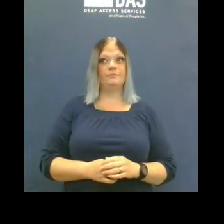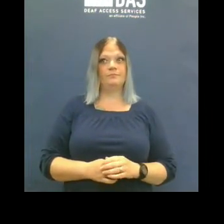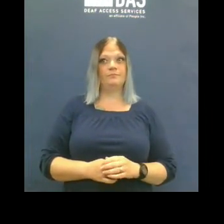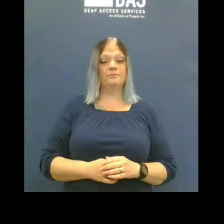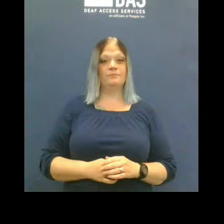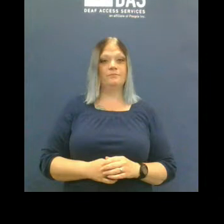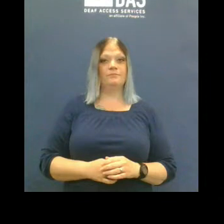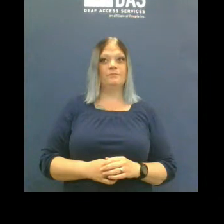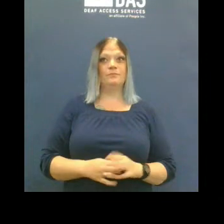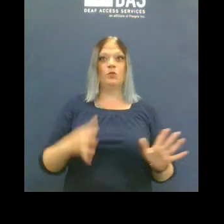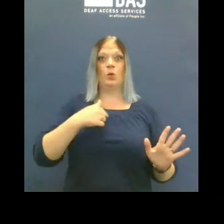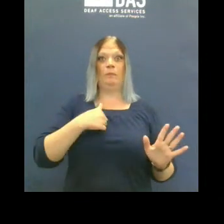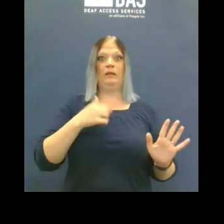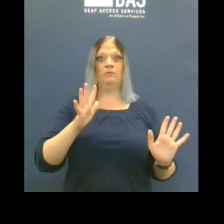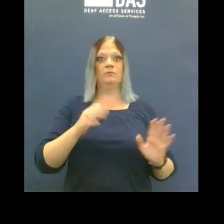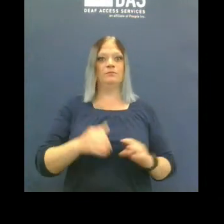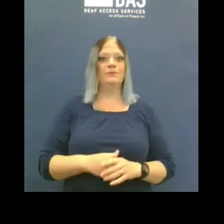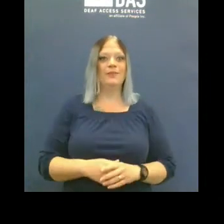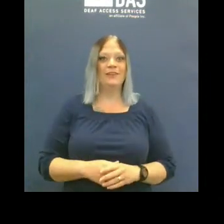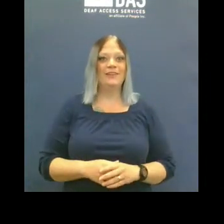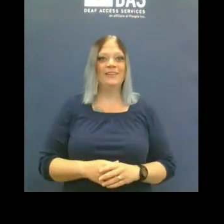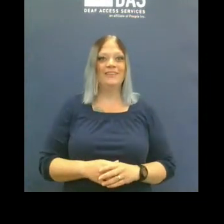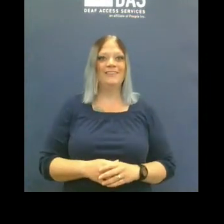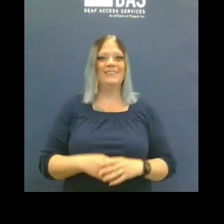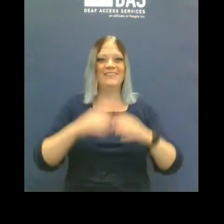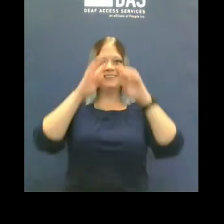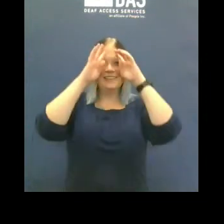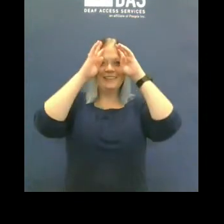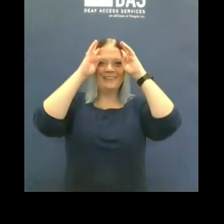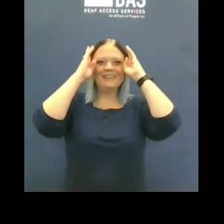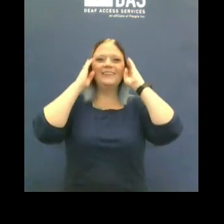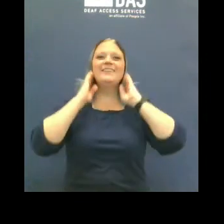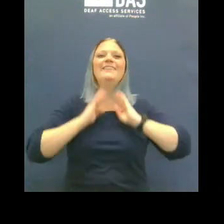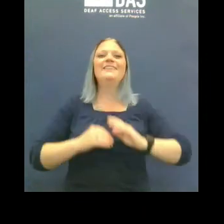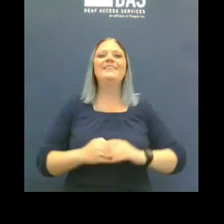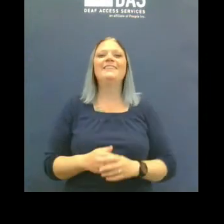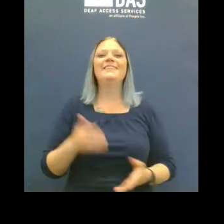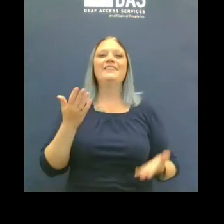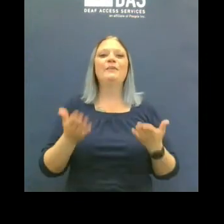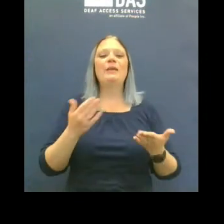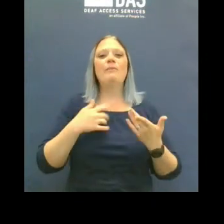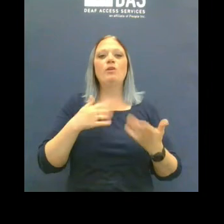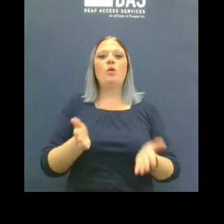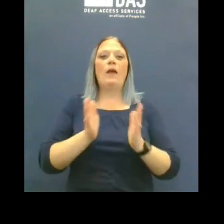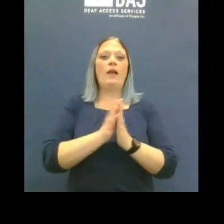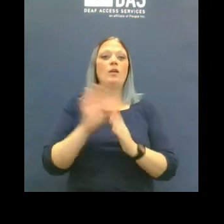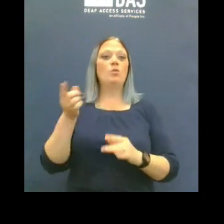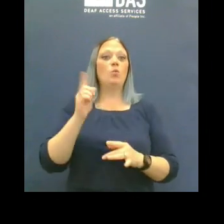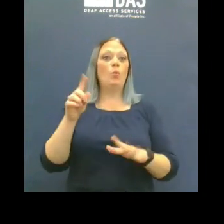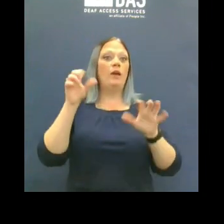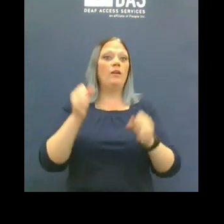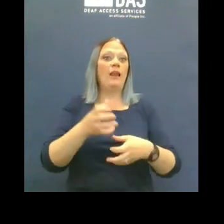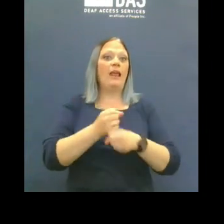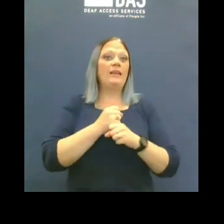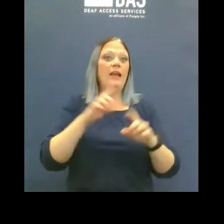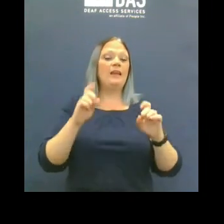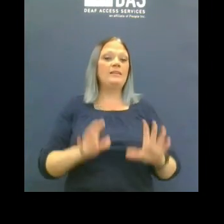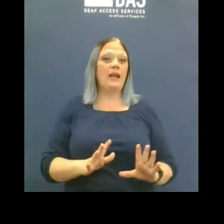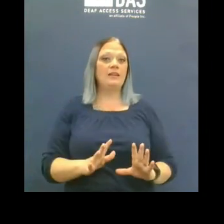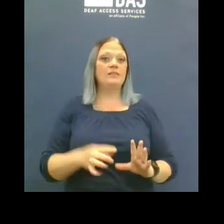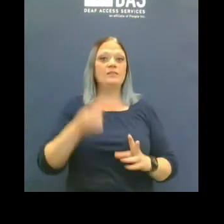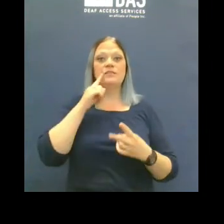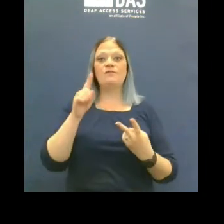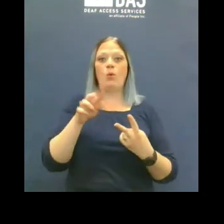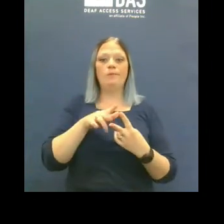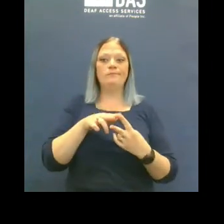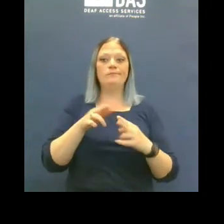Oh, it's me. Sorry. So, you might ask, well, where can I get a test for either